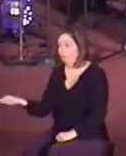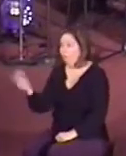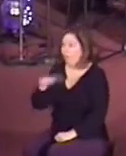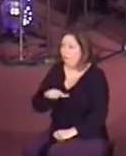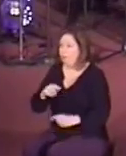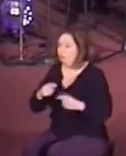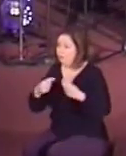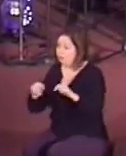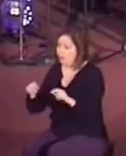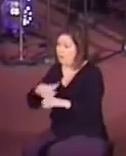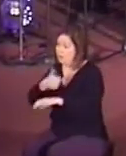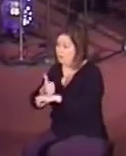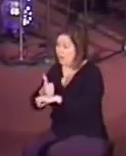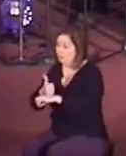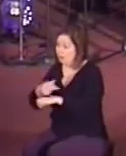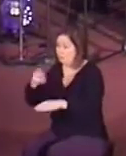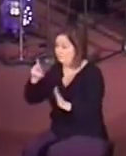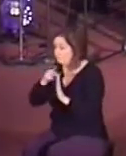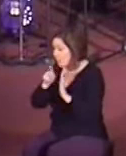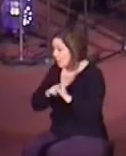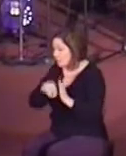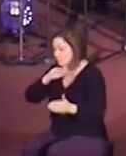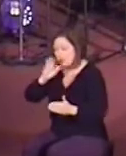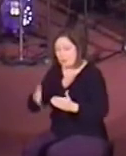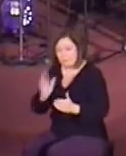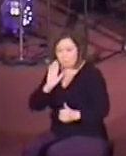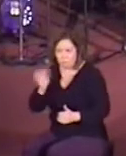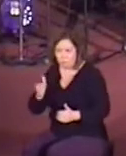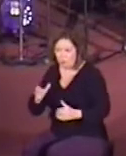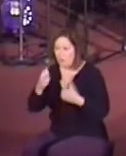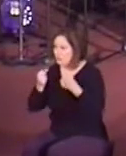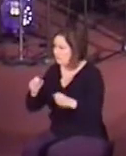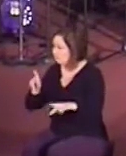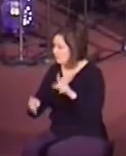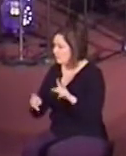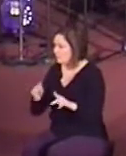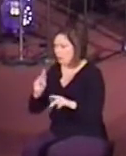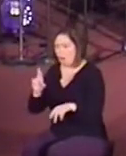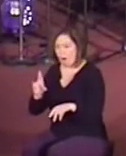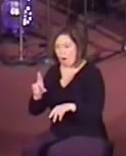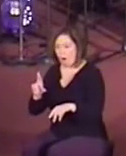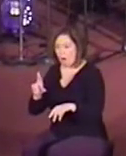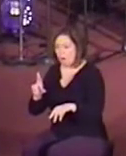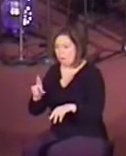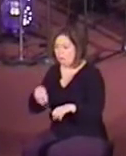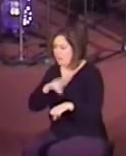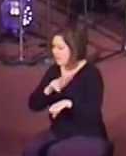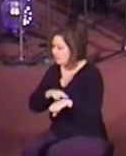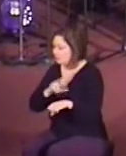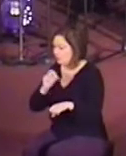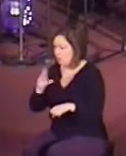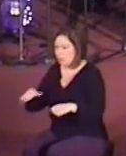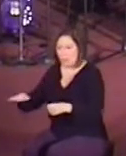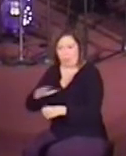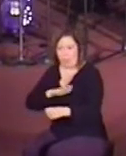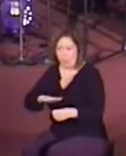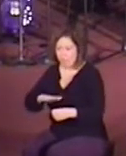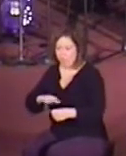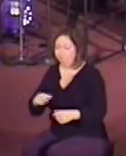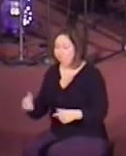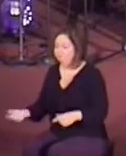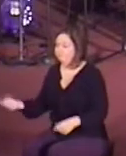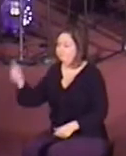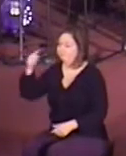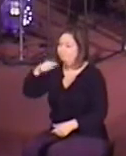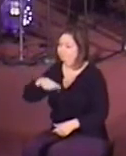trying to establish policies that will never, ever bring healing to people or our nation or our land. And it's a cycle